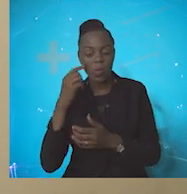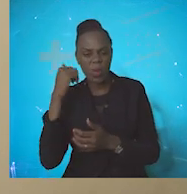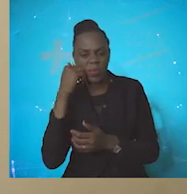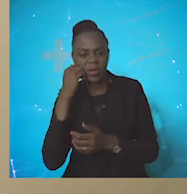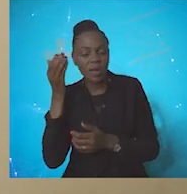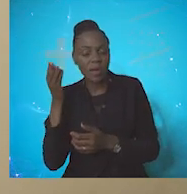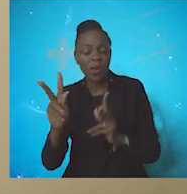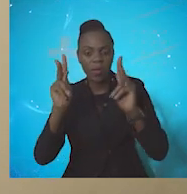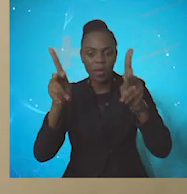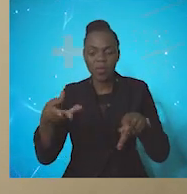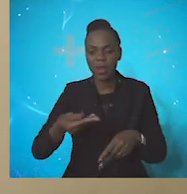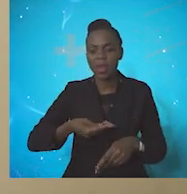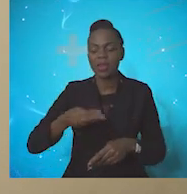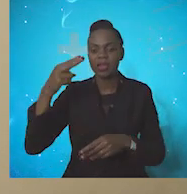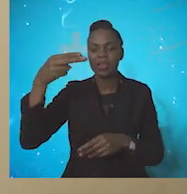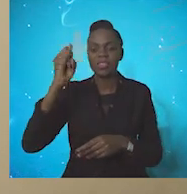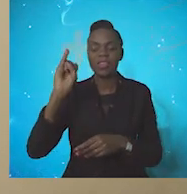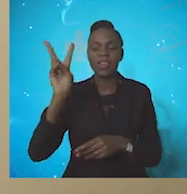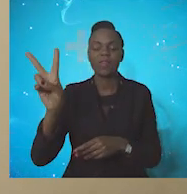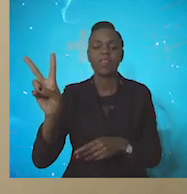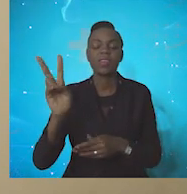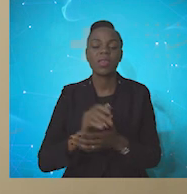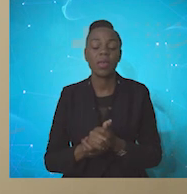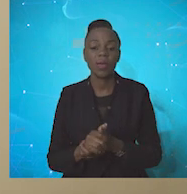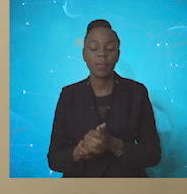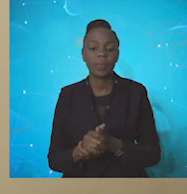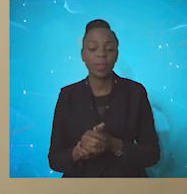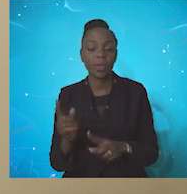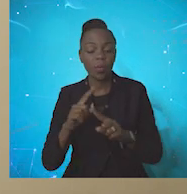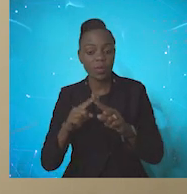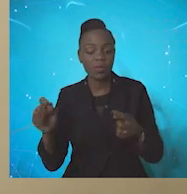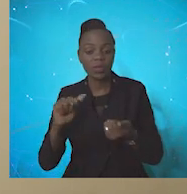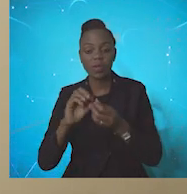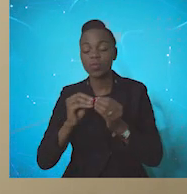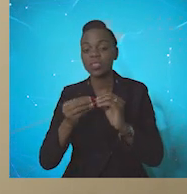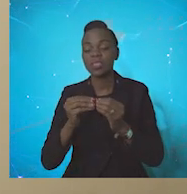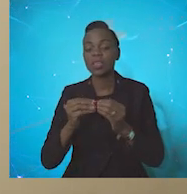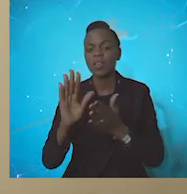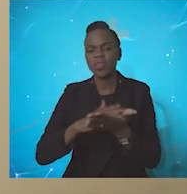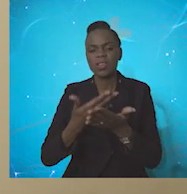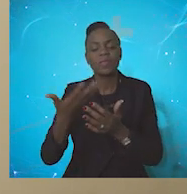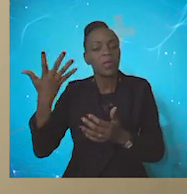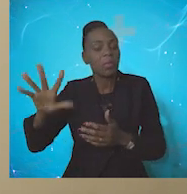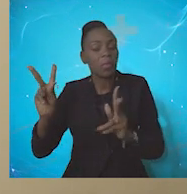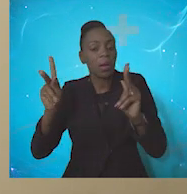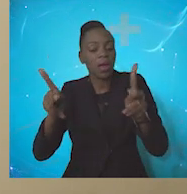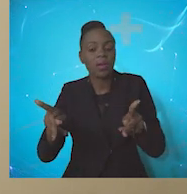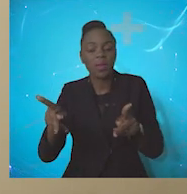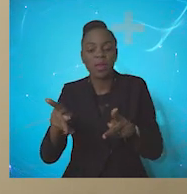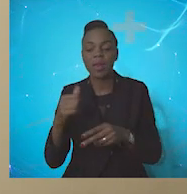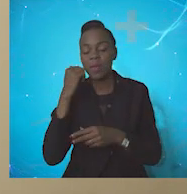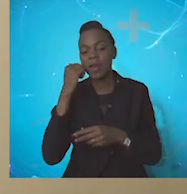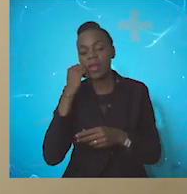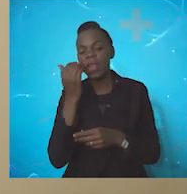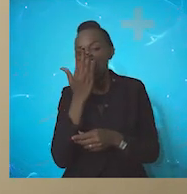mostly in people who have HIV and AIDS. However, it can also occur because of other reasons. People who have diabetes can have low